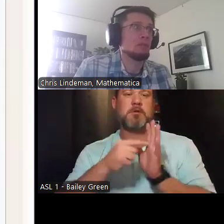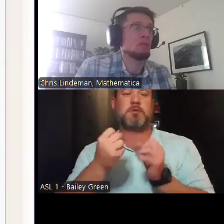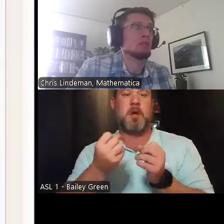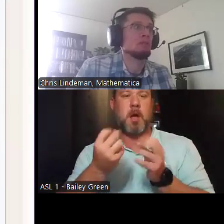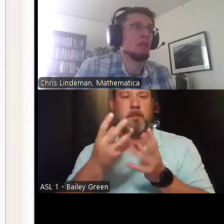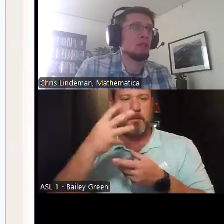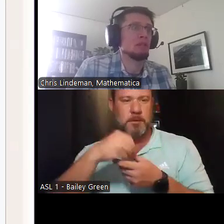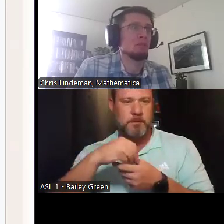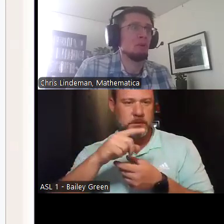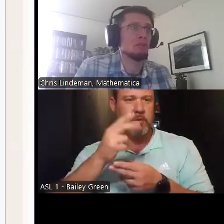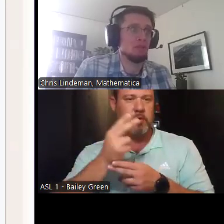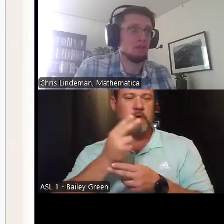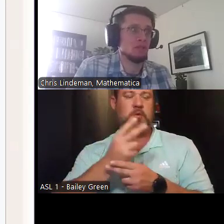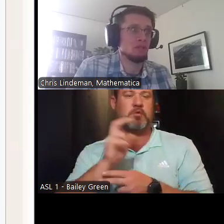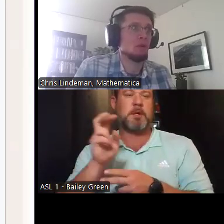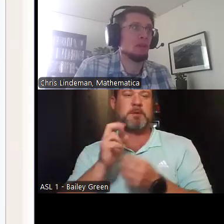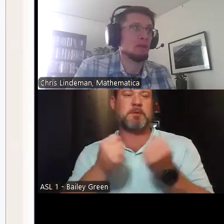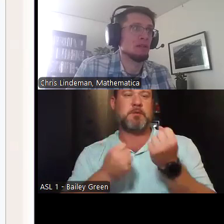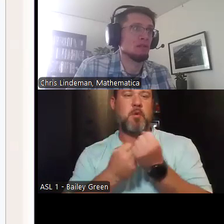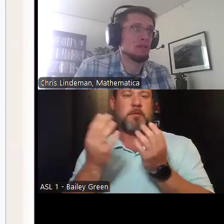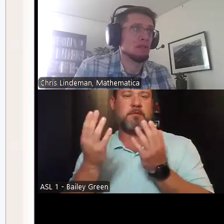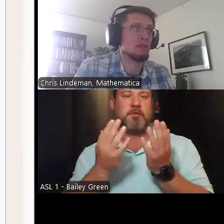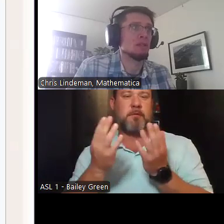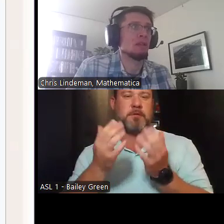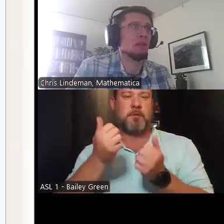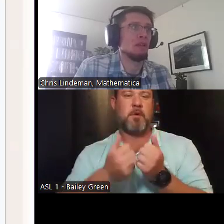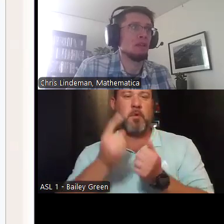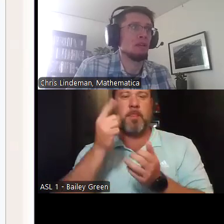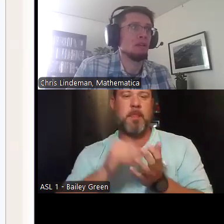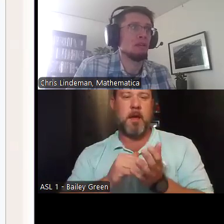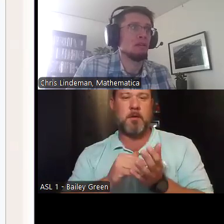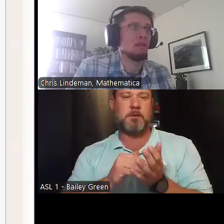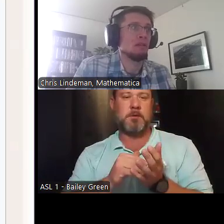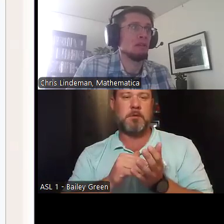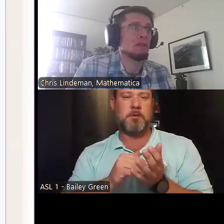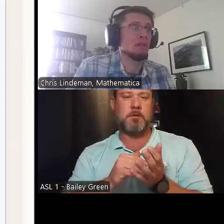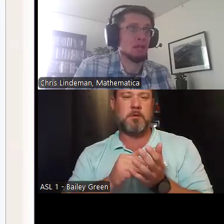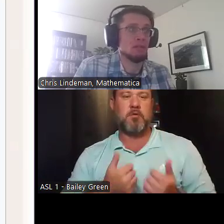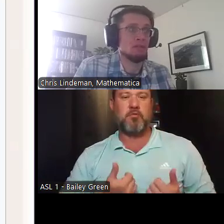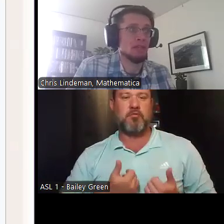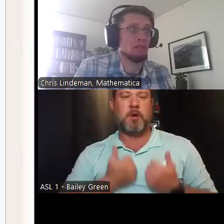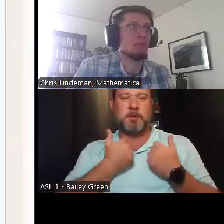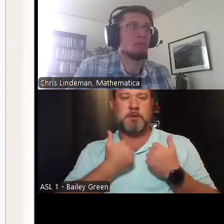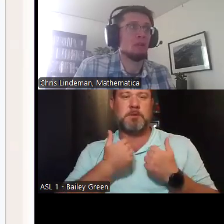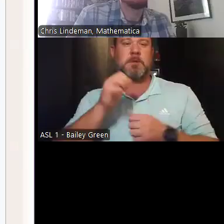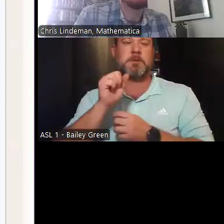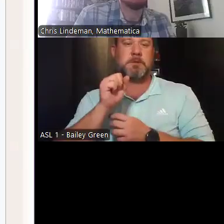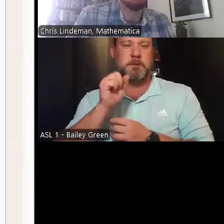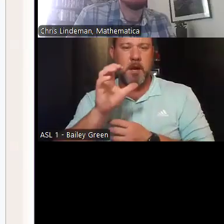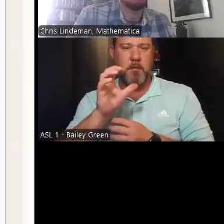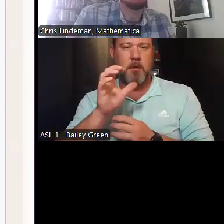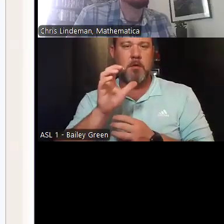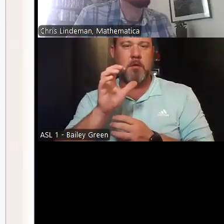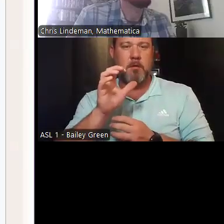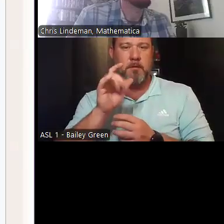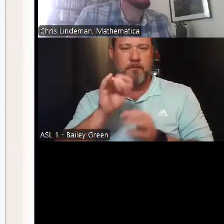participants who use transportation supportive services per 1,000 residents. Again, the Sacramento value compared to the